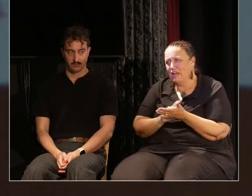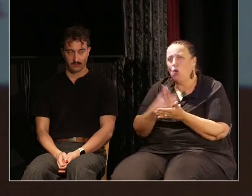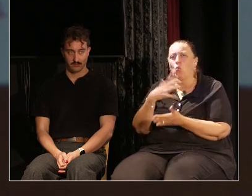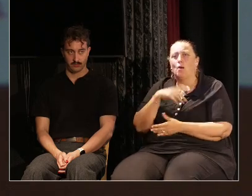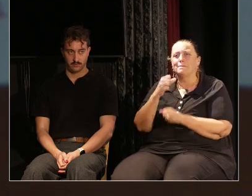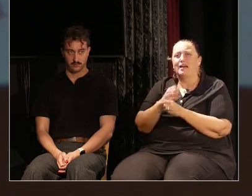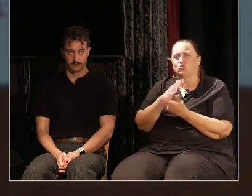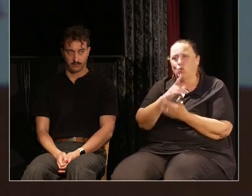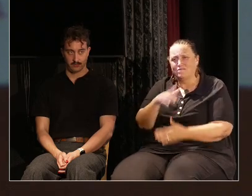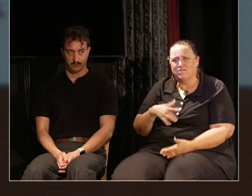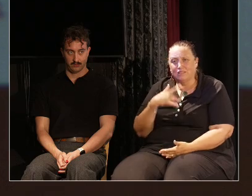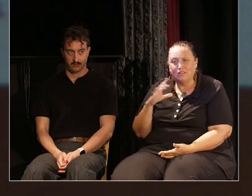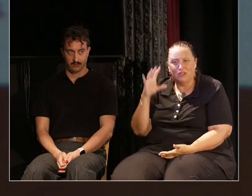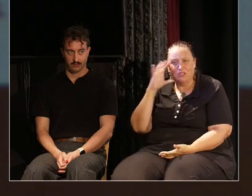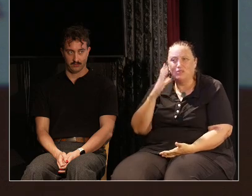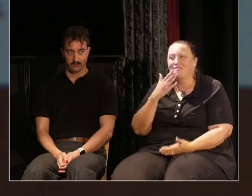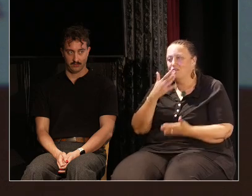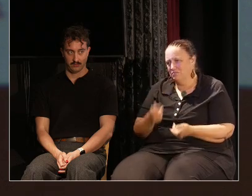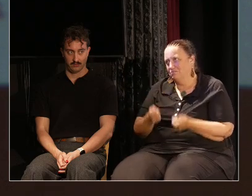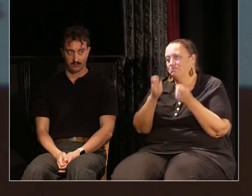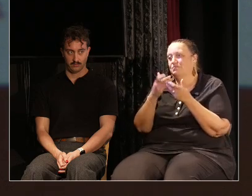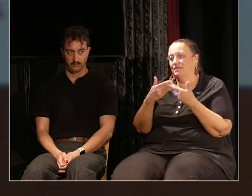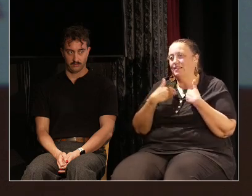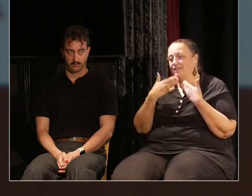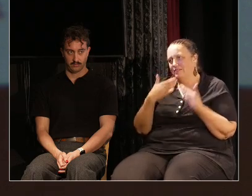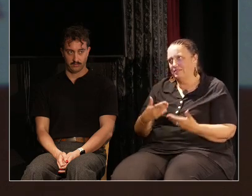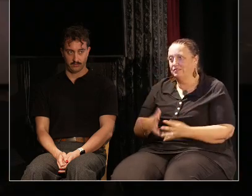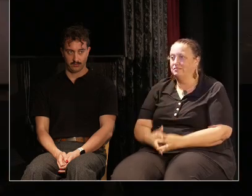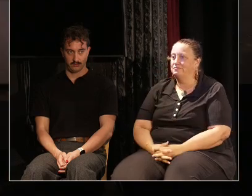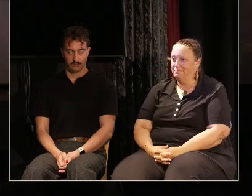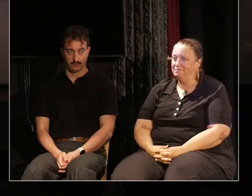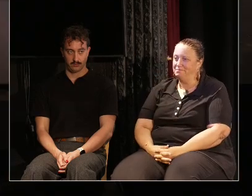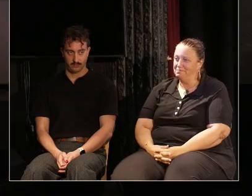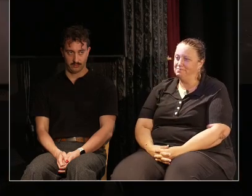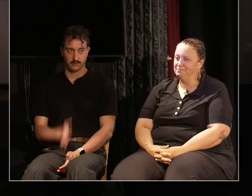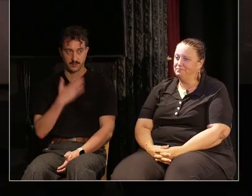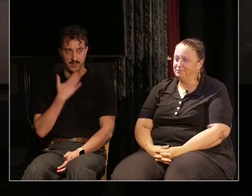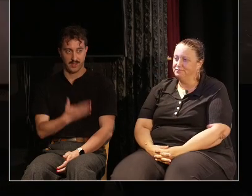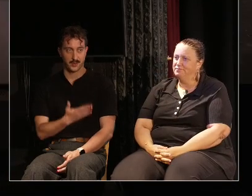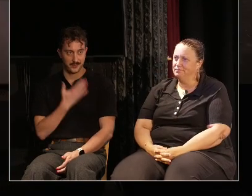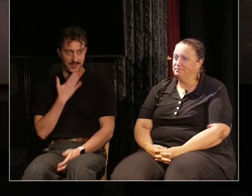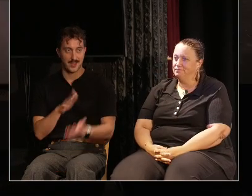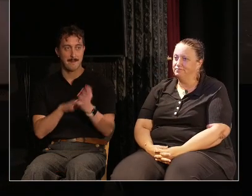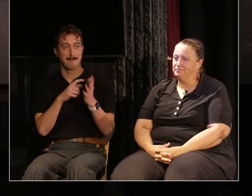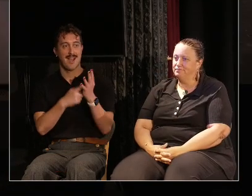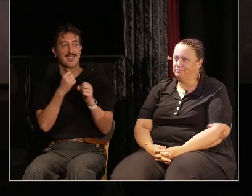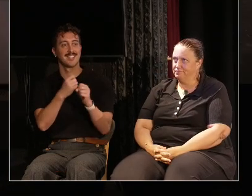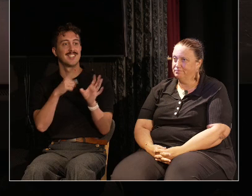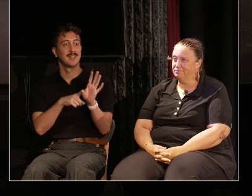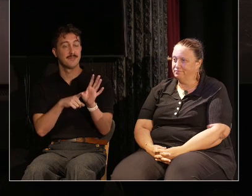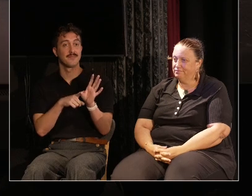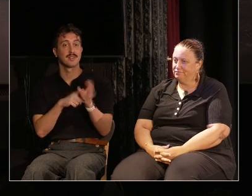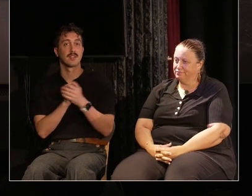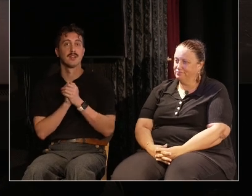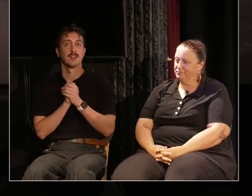So again, thank you for raising all of those with me. Thank you. Thank you, Margie. And listening